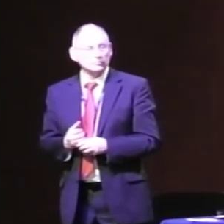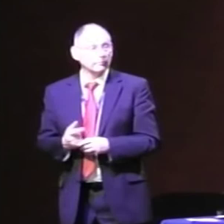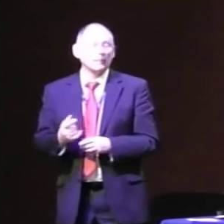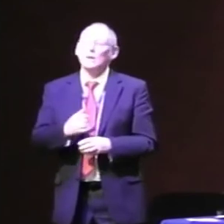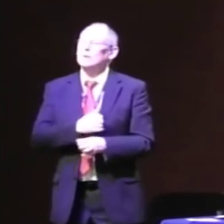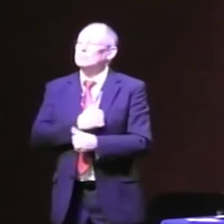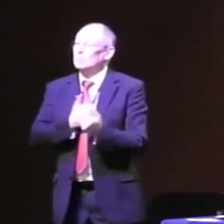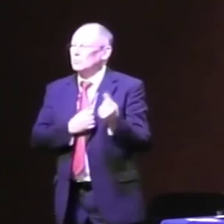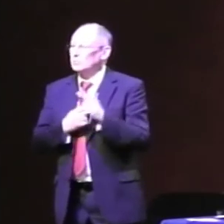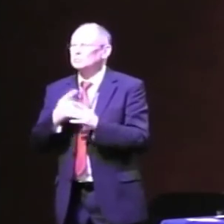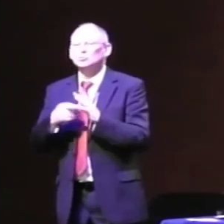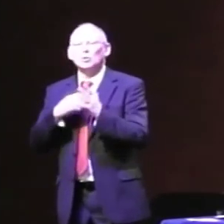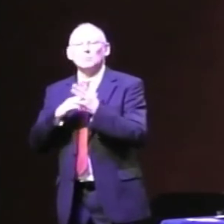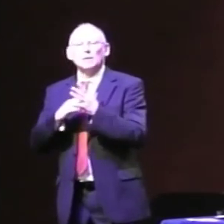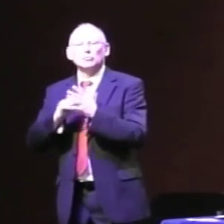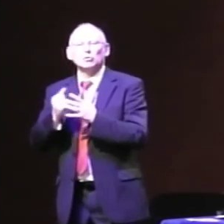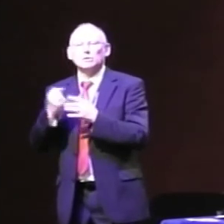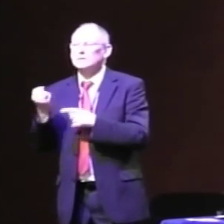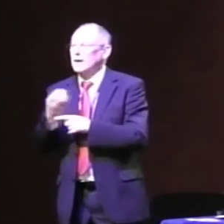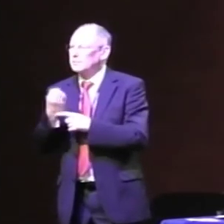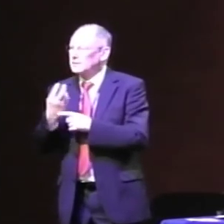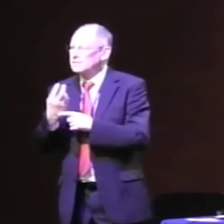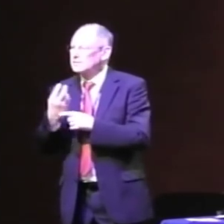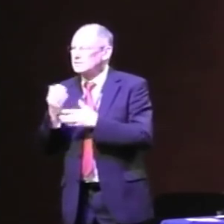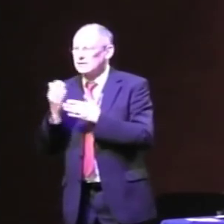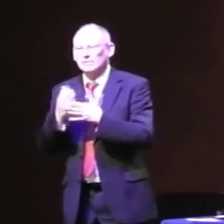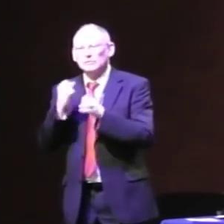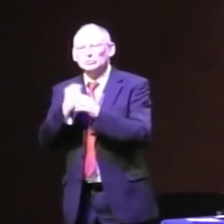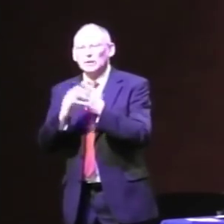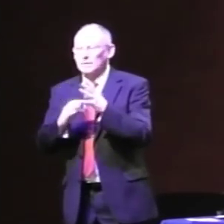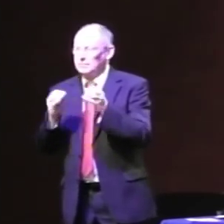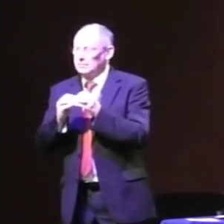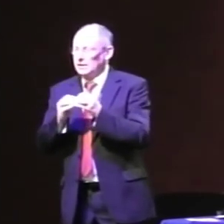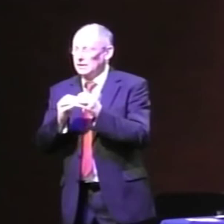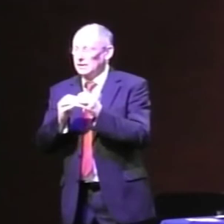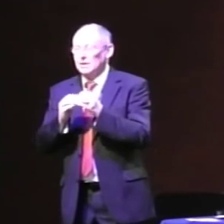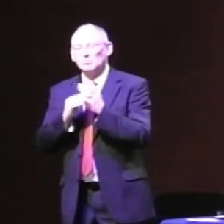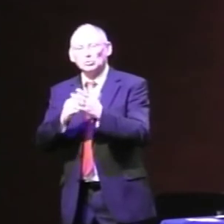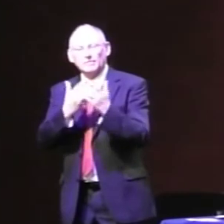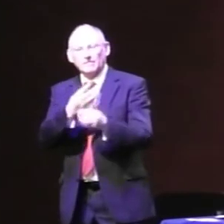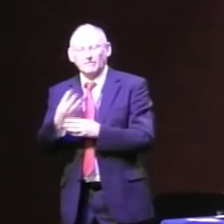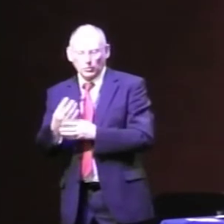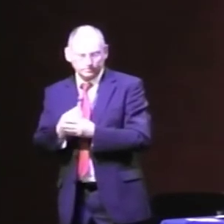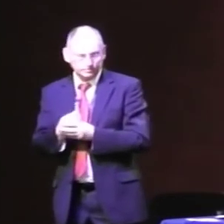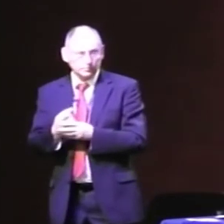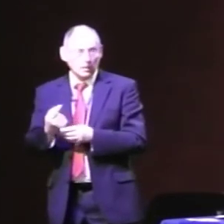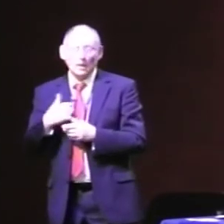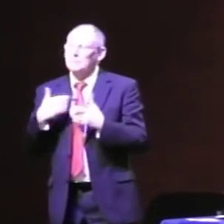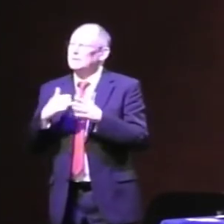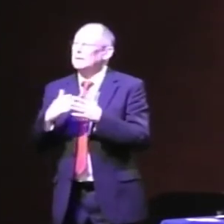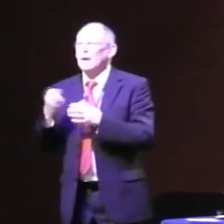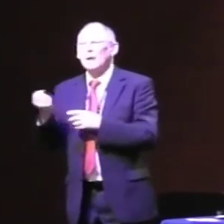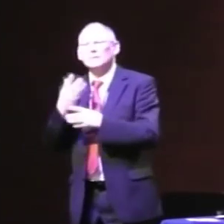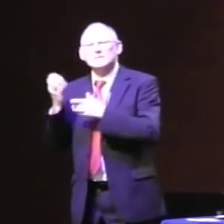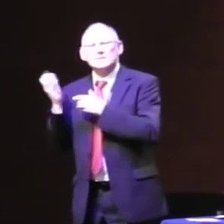Good morning. John Marr, Scottish Ambulance Service, GMB Blanche, moving motion 54. I've been with the Ambulance Service